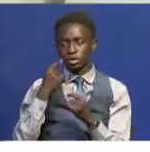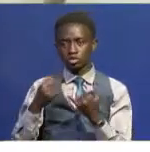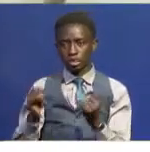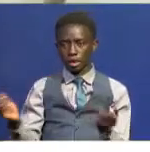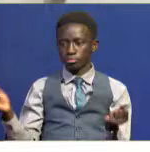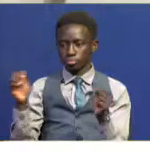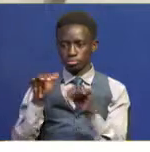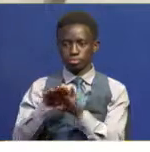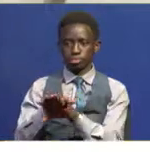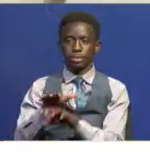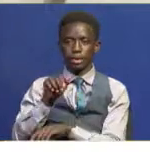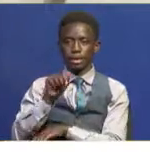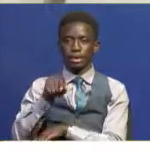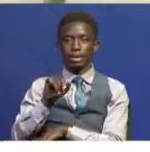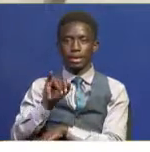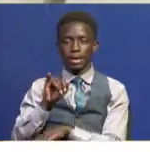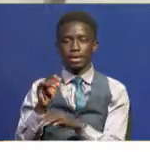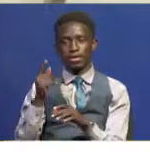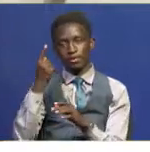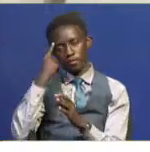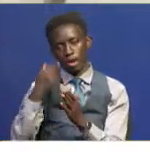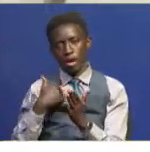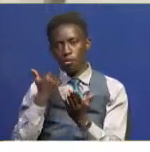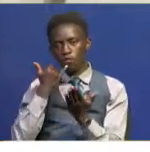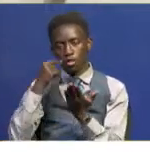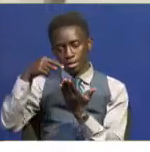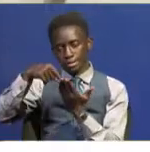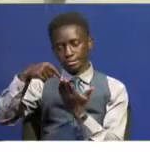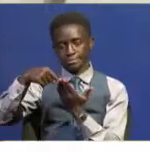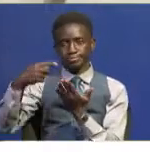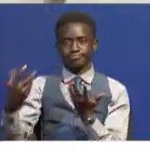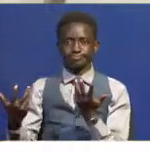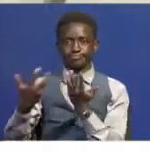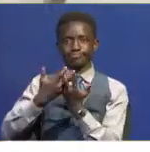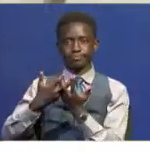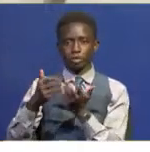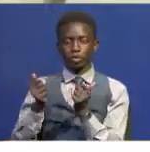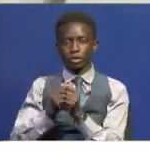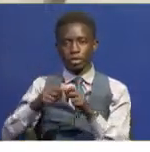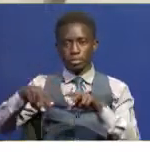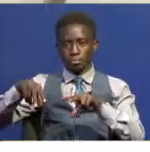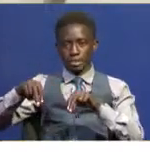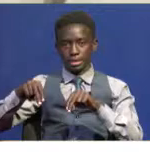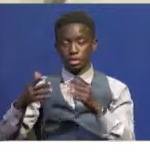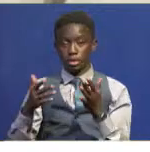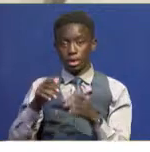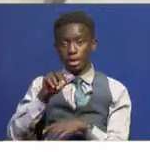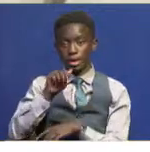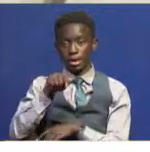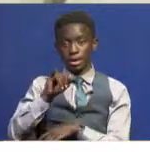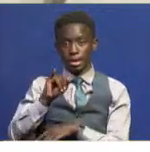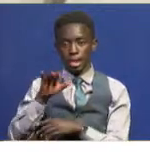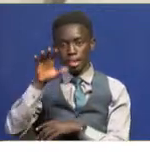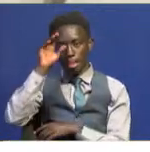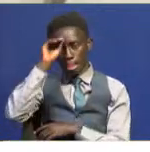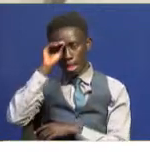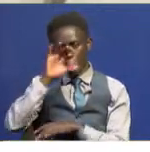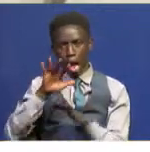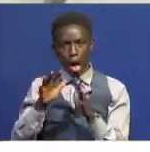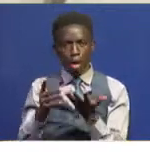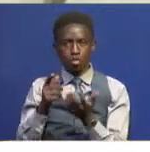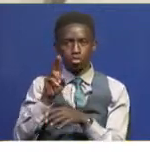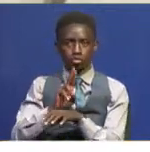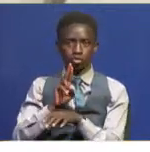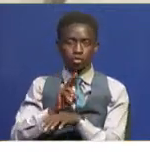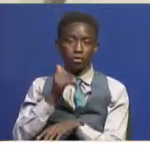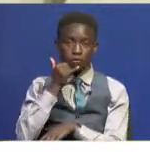in, for our chipsets and also our battery, whereby AI is able to learn the patterns of how you use your phone. And